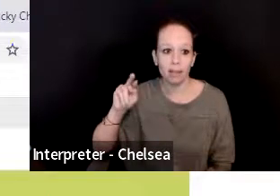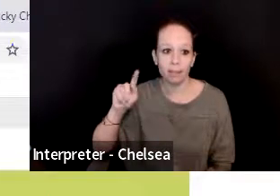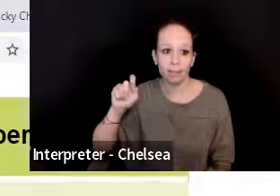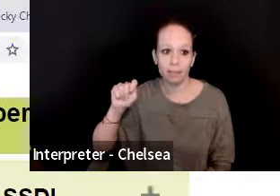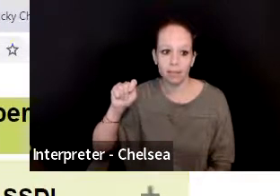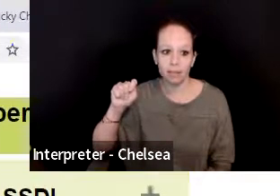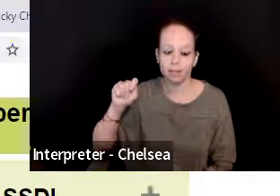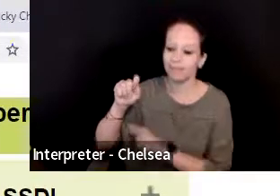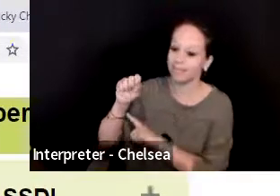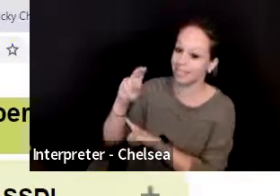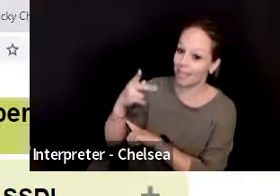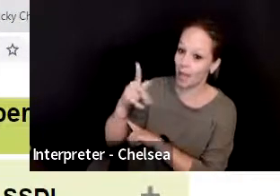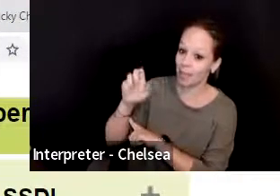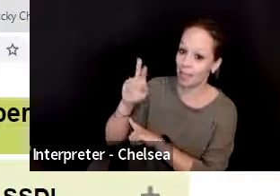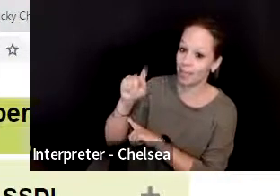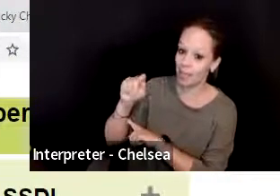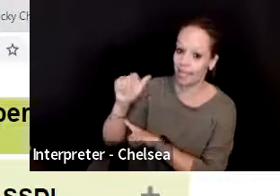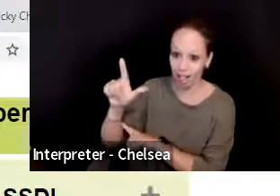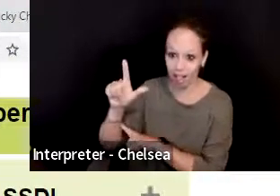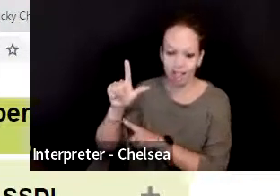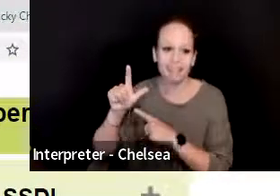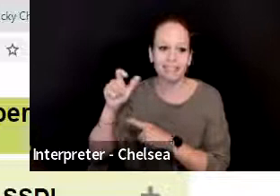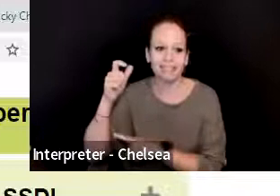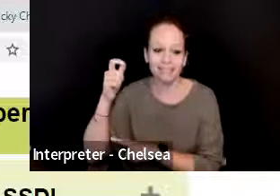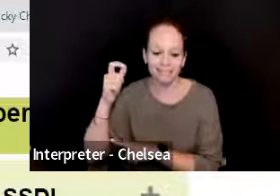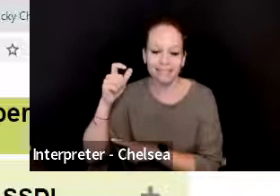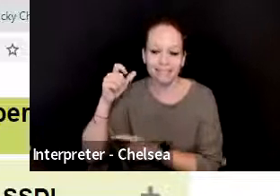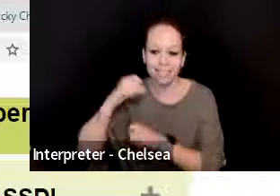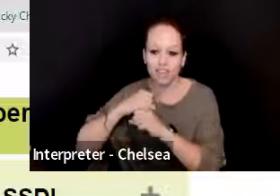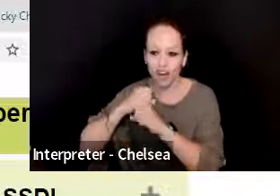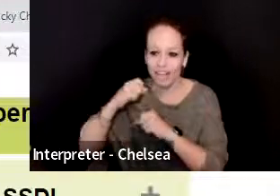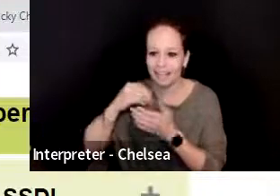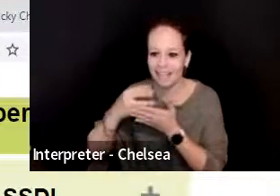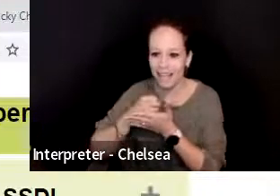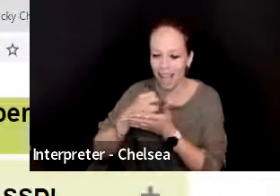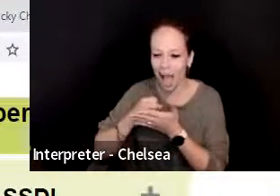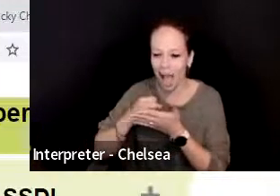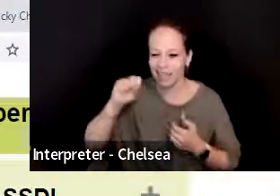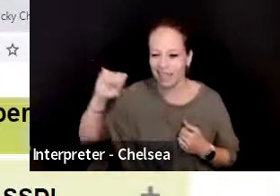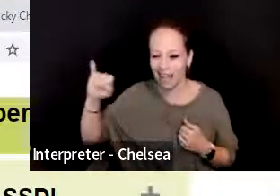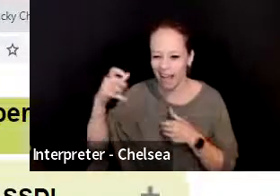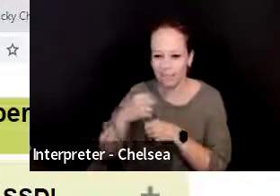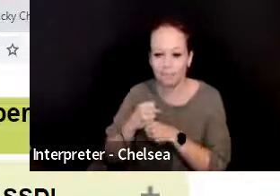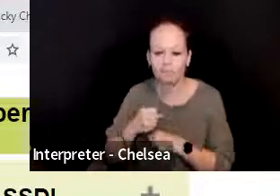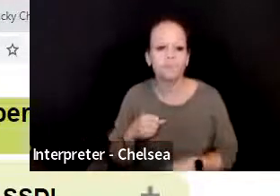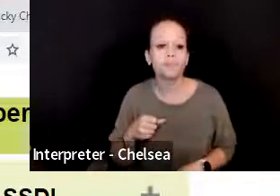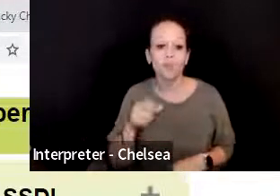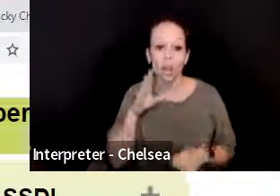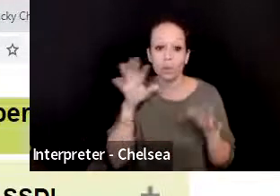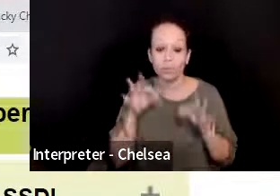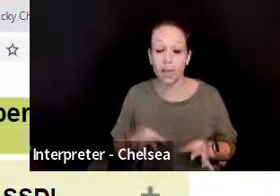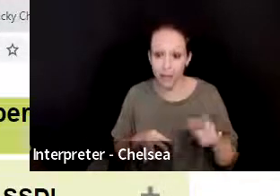morning. And so on the page, it tells you about what the benefit is. And so it